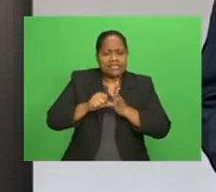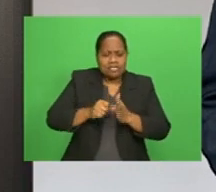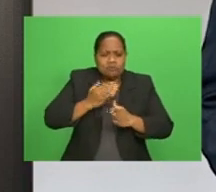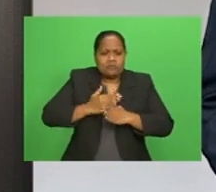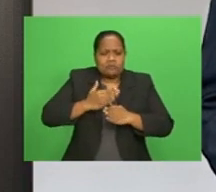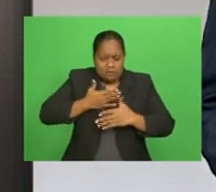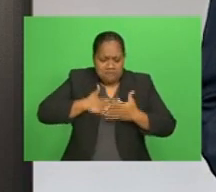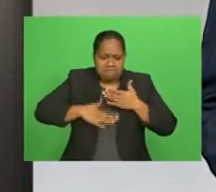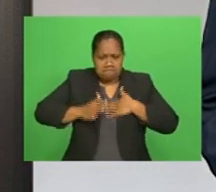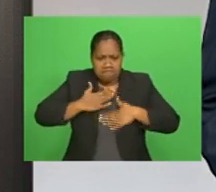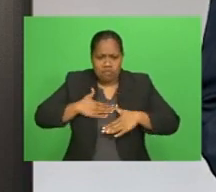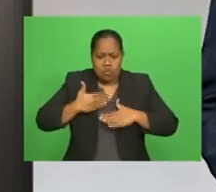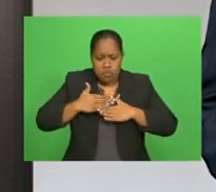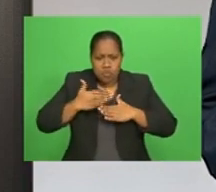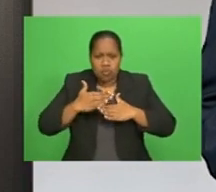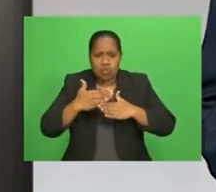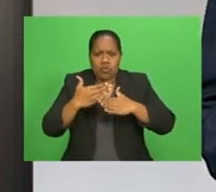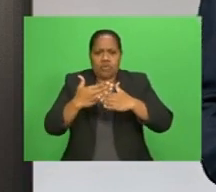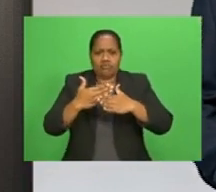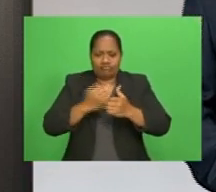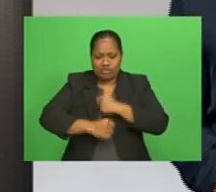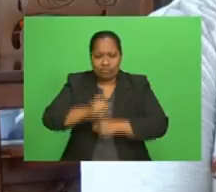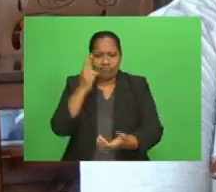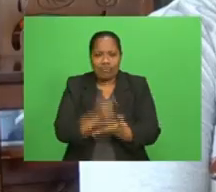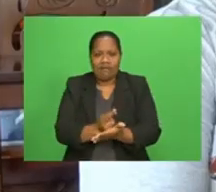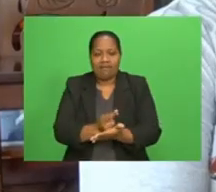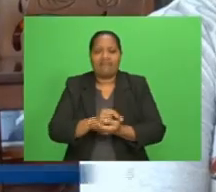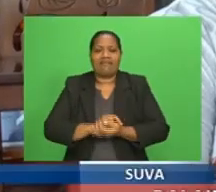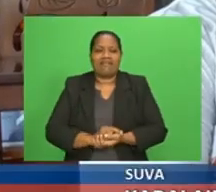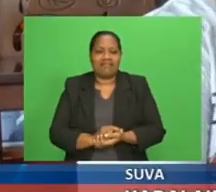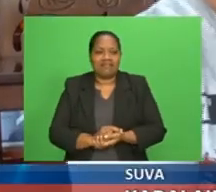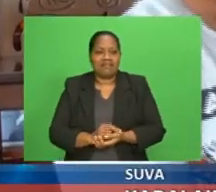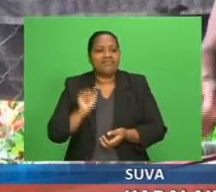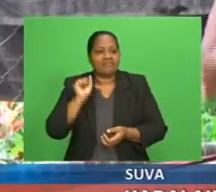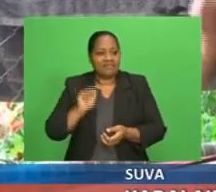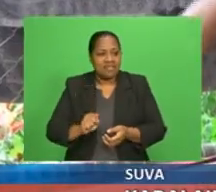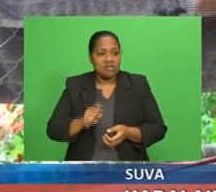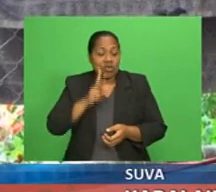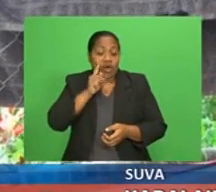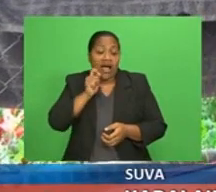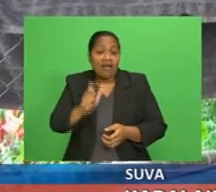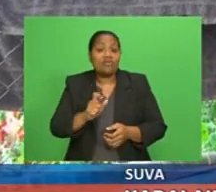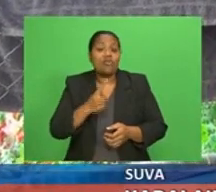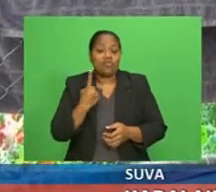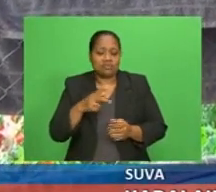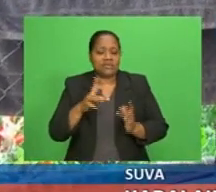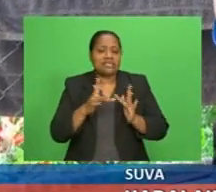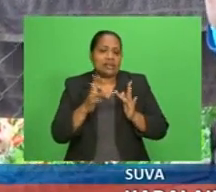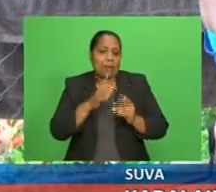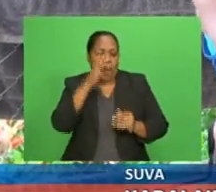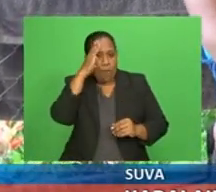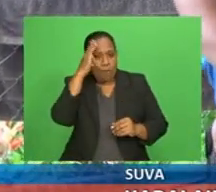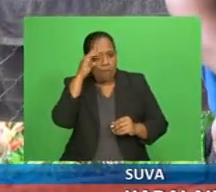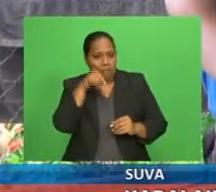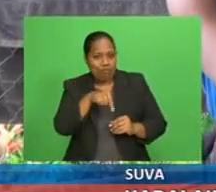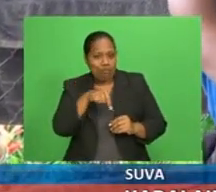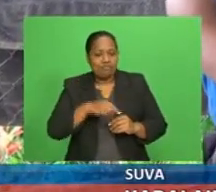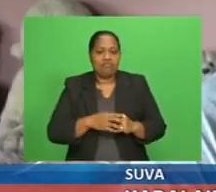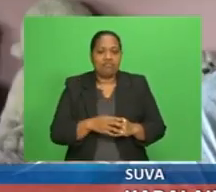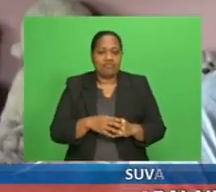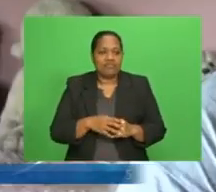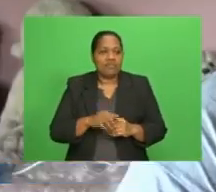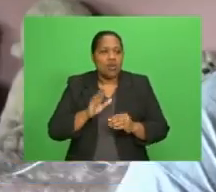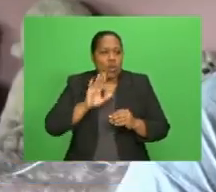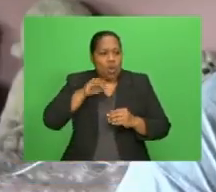become a reality. Caroline Tavi with more. Being raised by a single mother, the Alombi Asawa lass has always abided by the